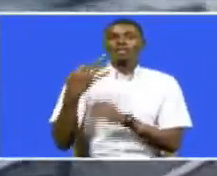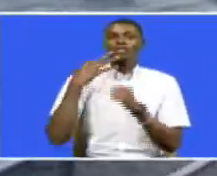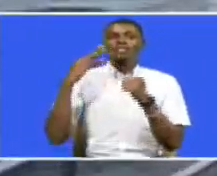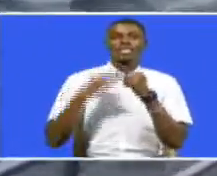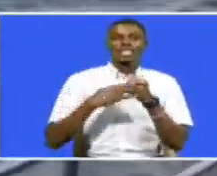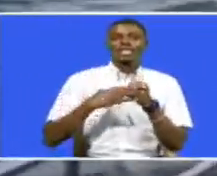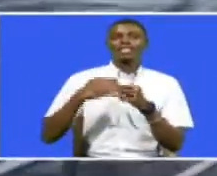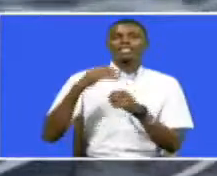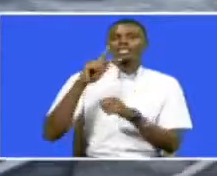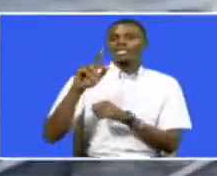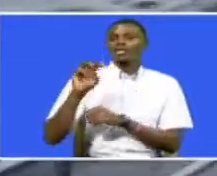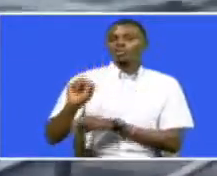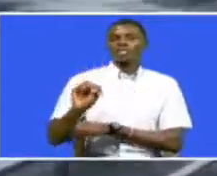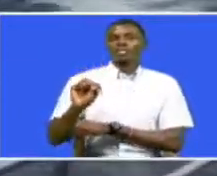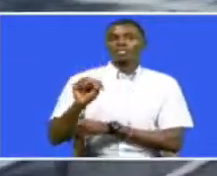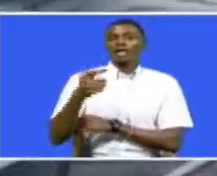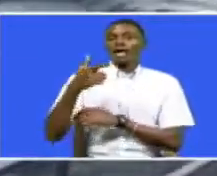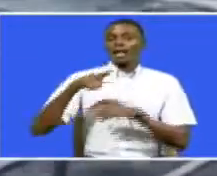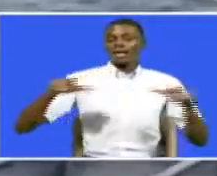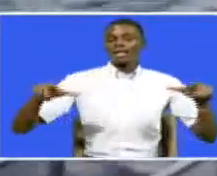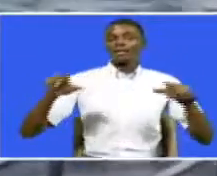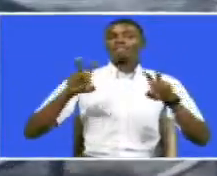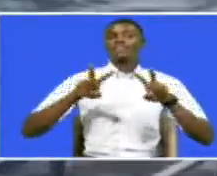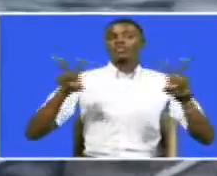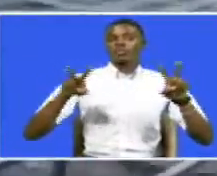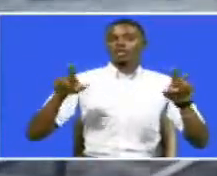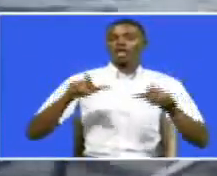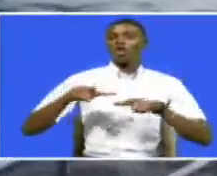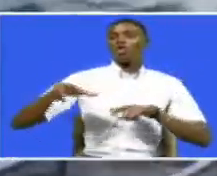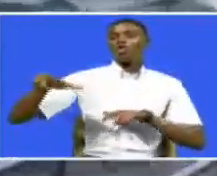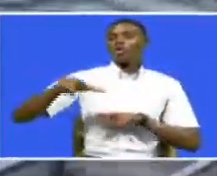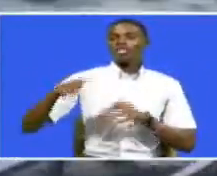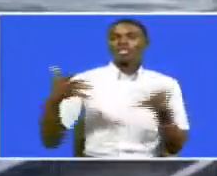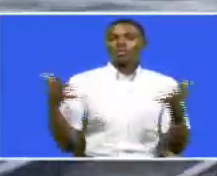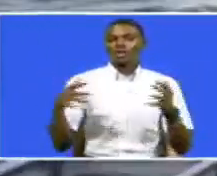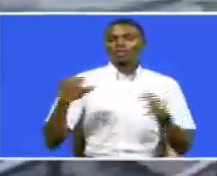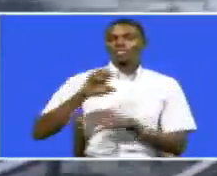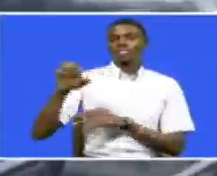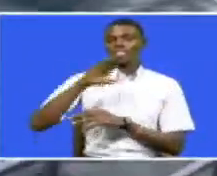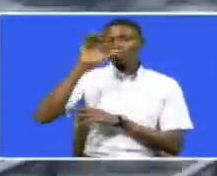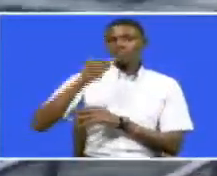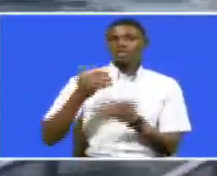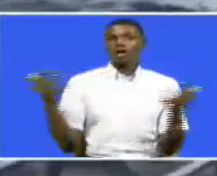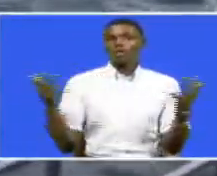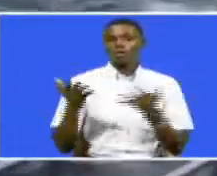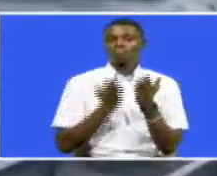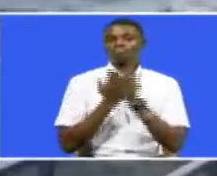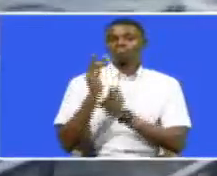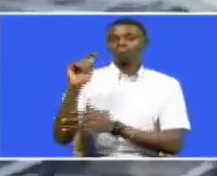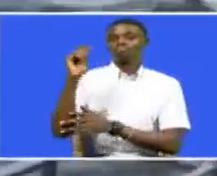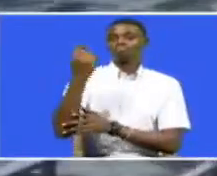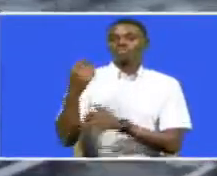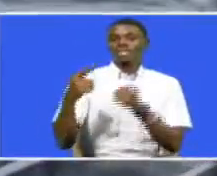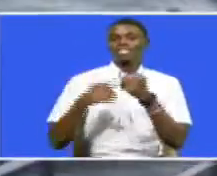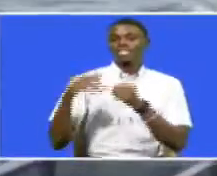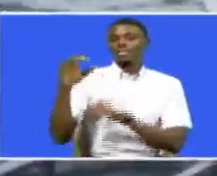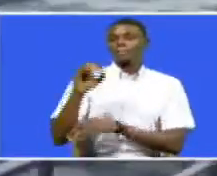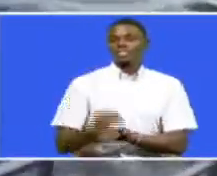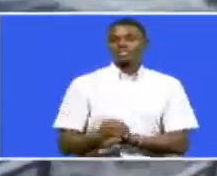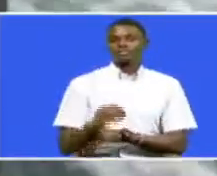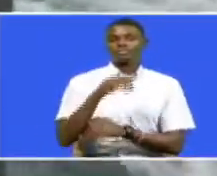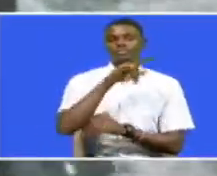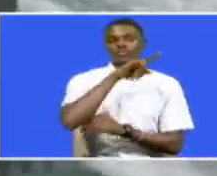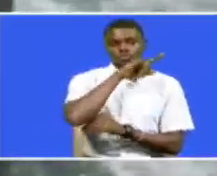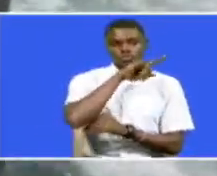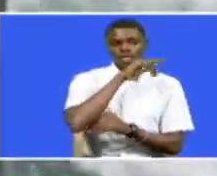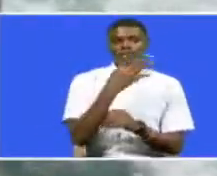68,800 square kilometers. Lake Victoria is located in East Africa, where it serves Kenya at 6%,